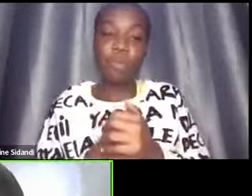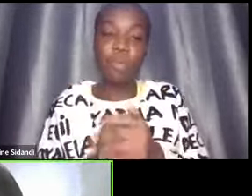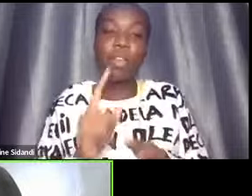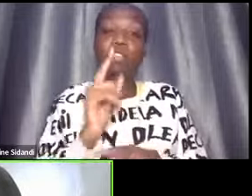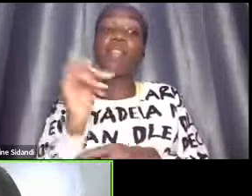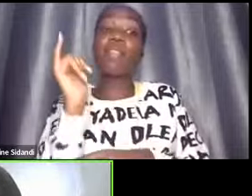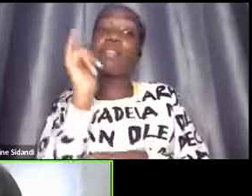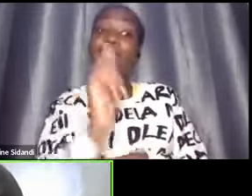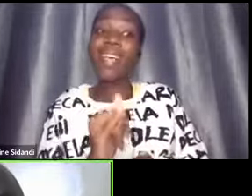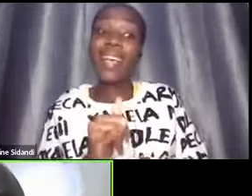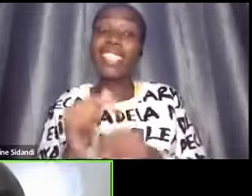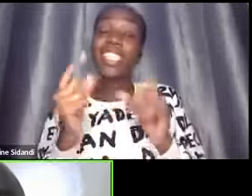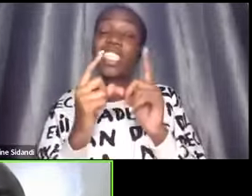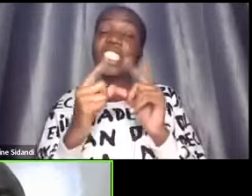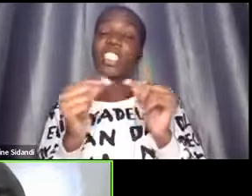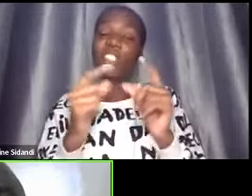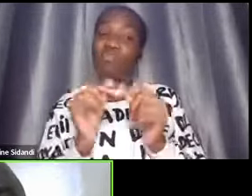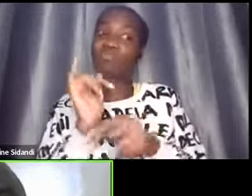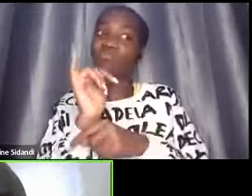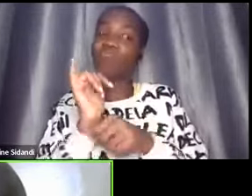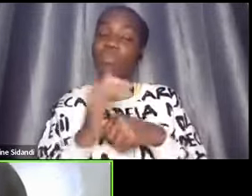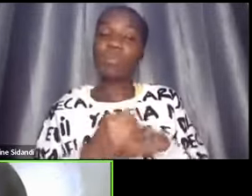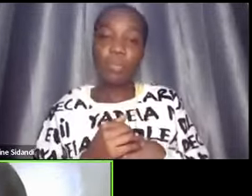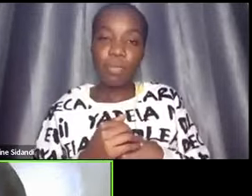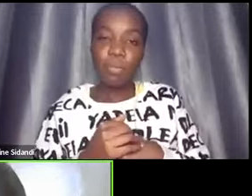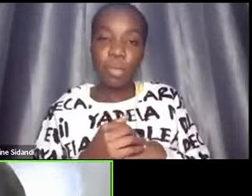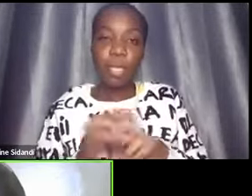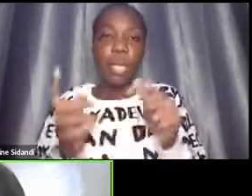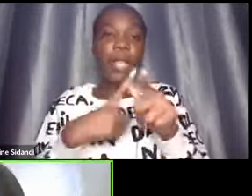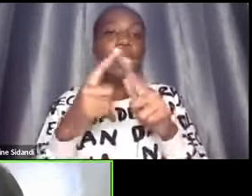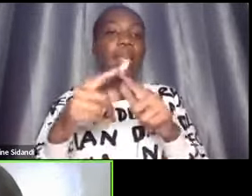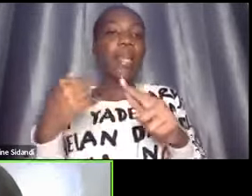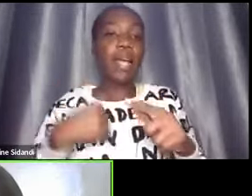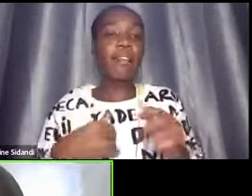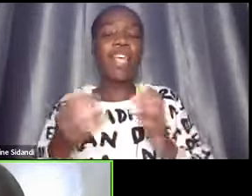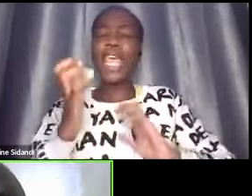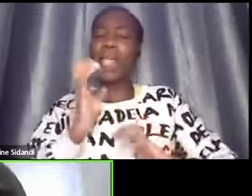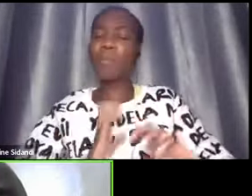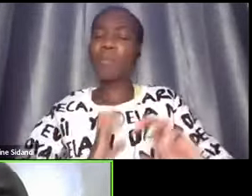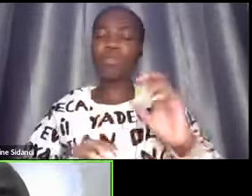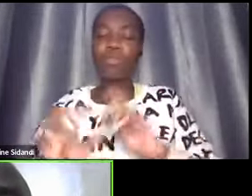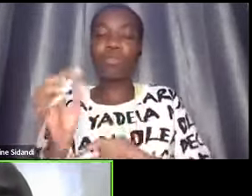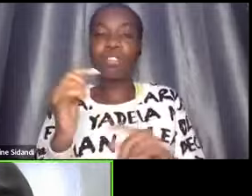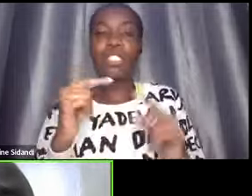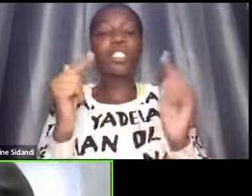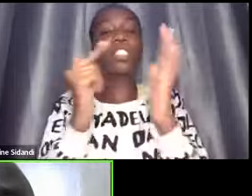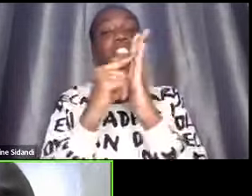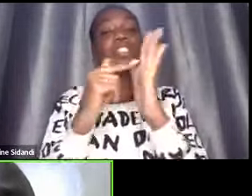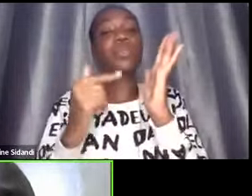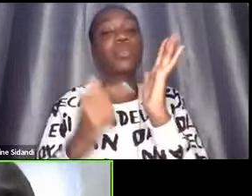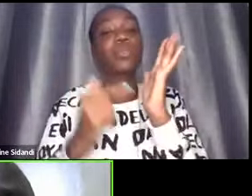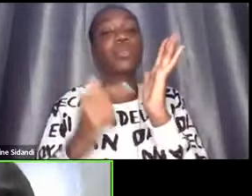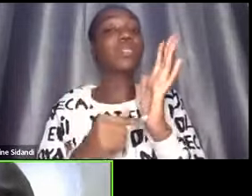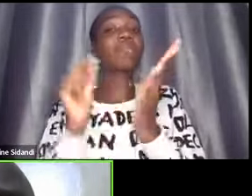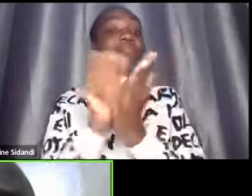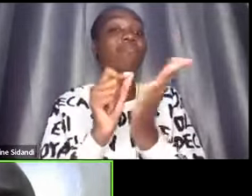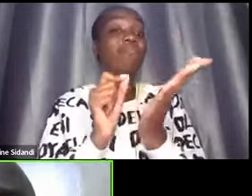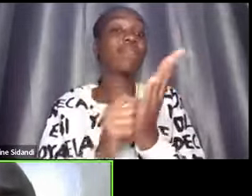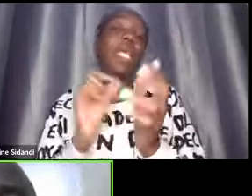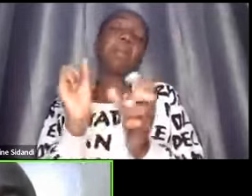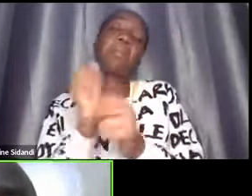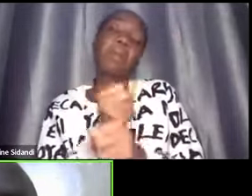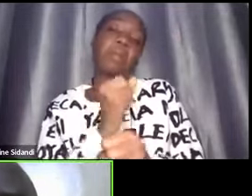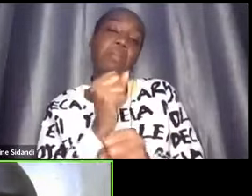issues. Then we have emotional issues. Emotional issues cannot be written. They can only